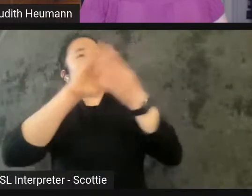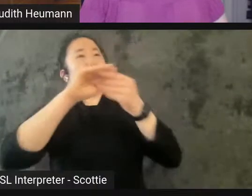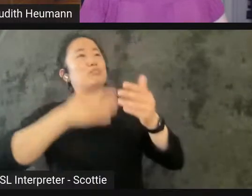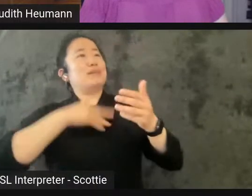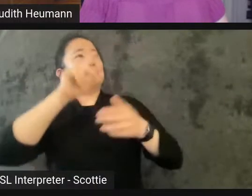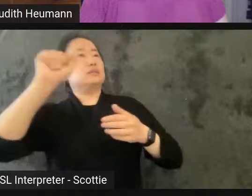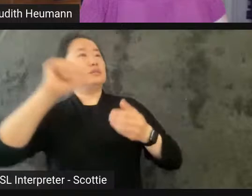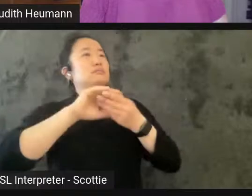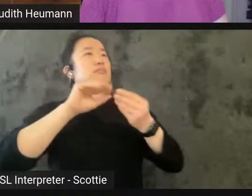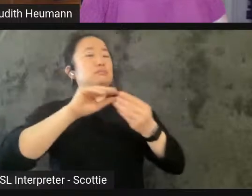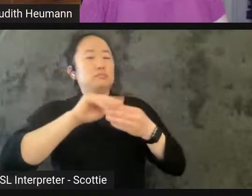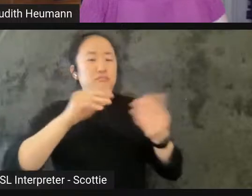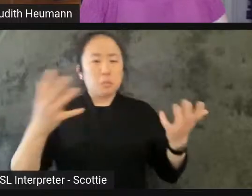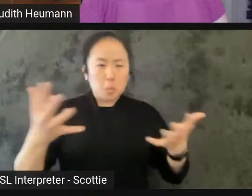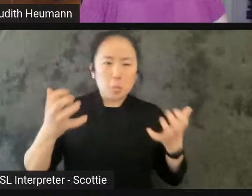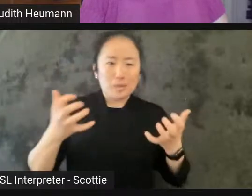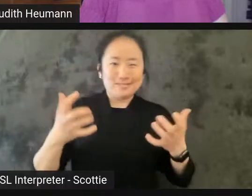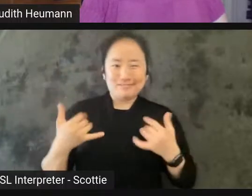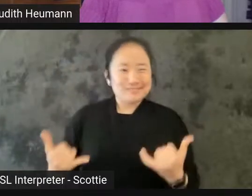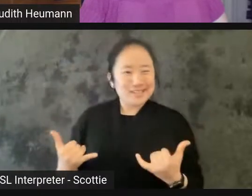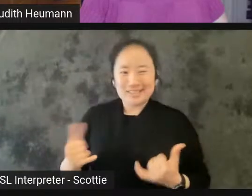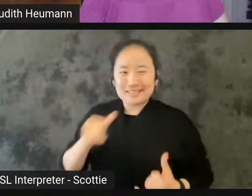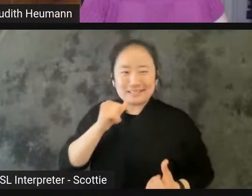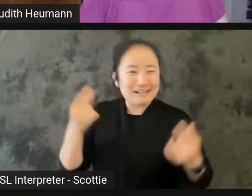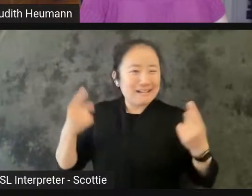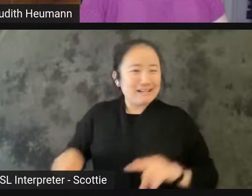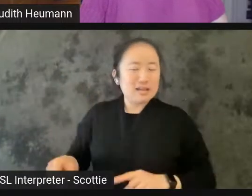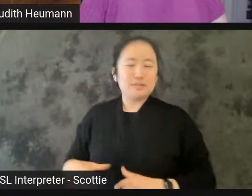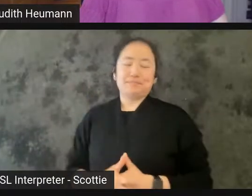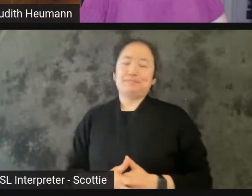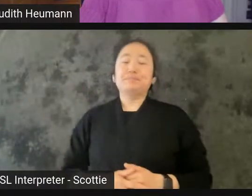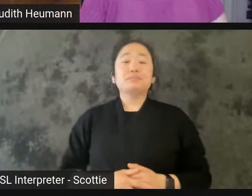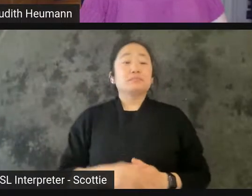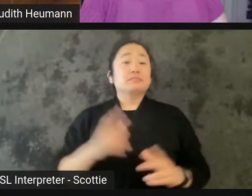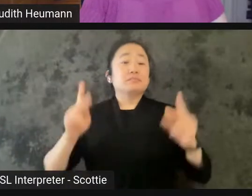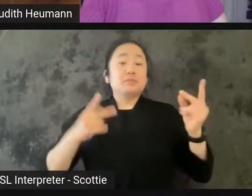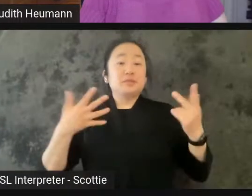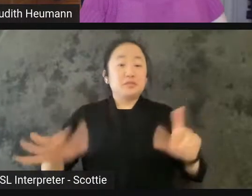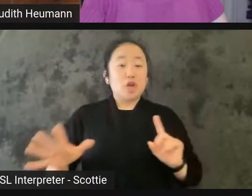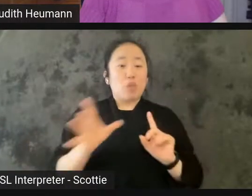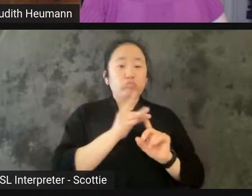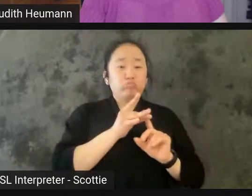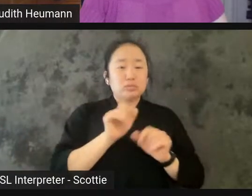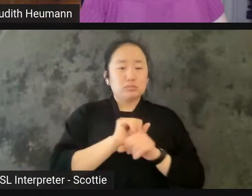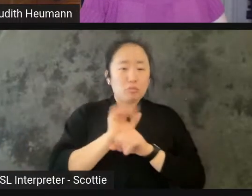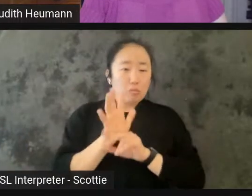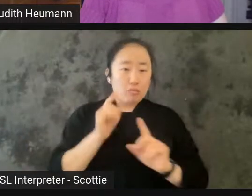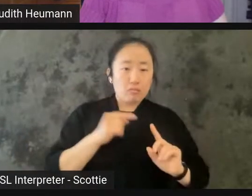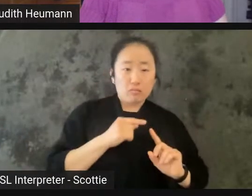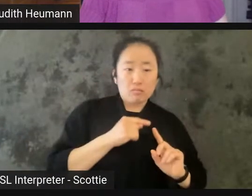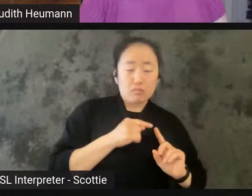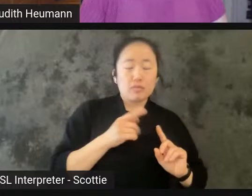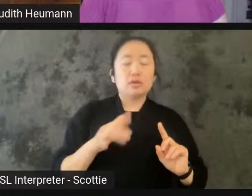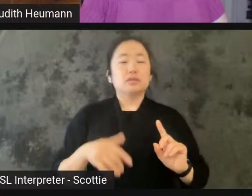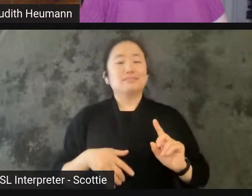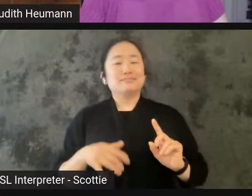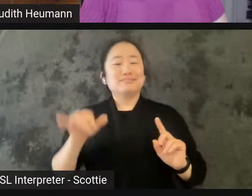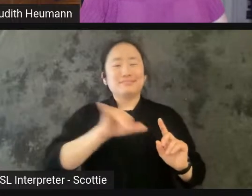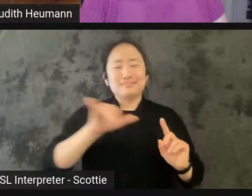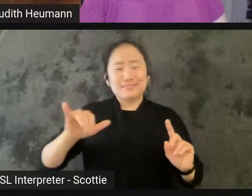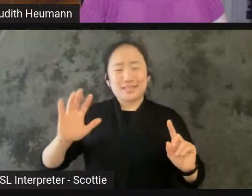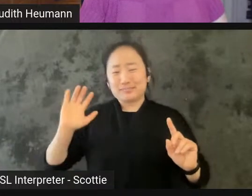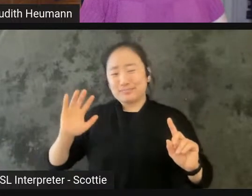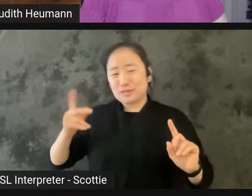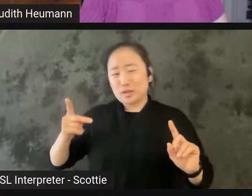perfect example, people who have had COVID, some of those individuals, like people who had polio, may not